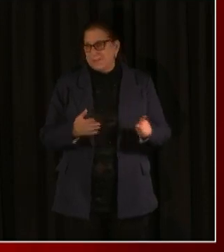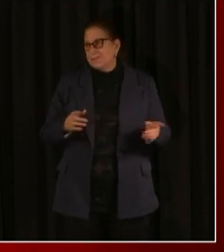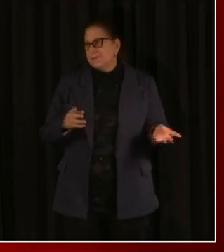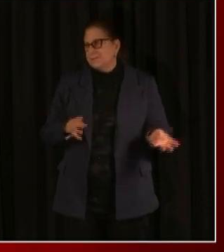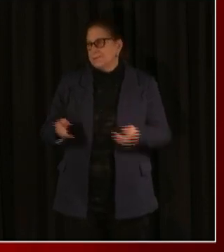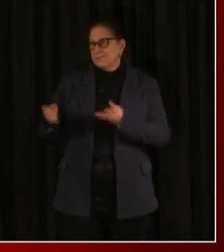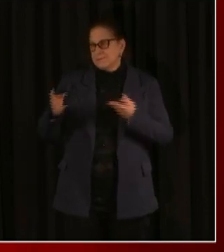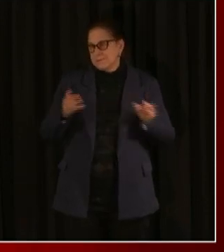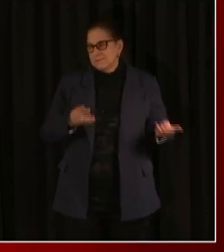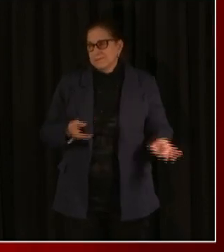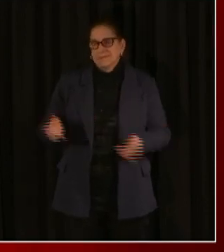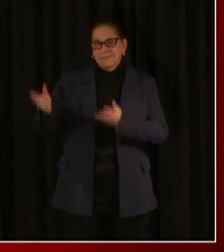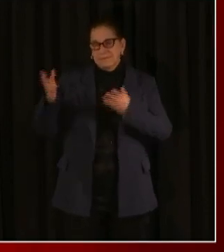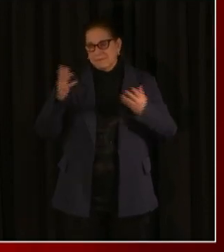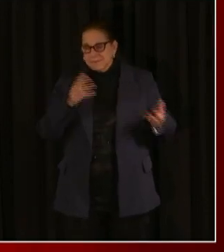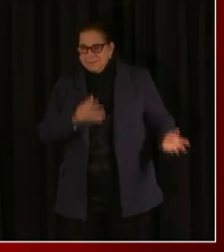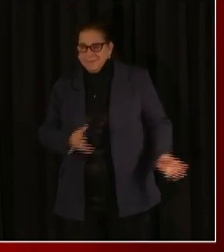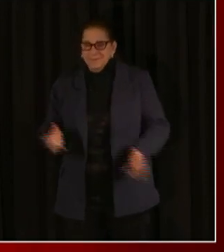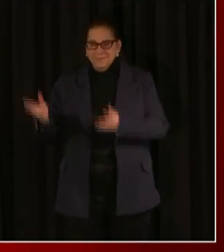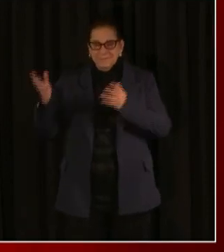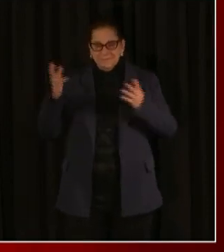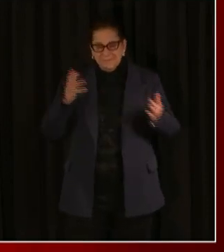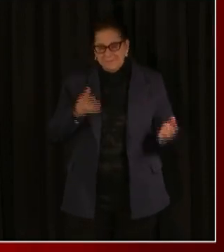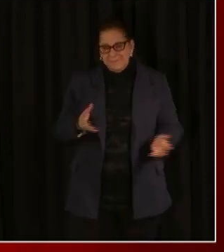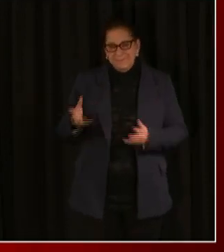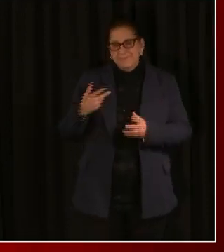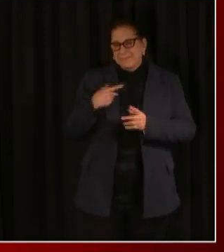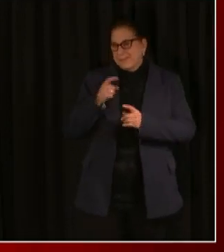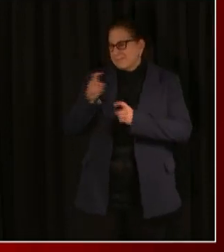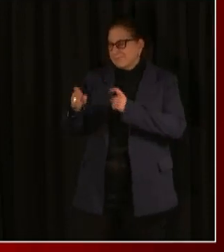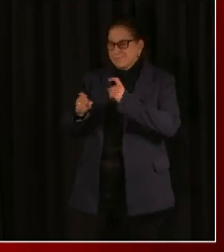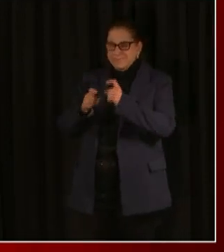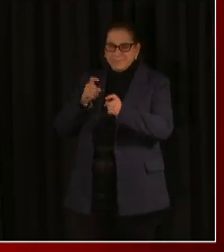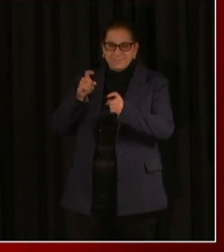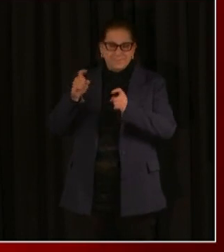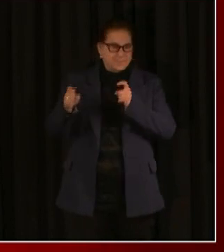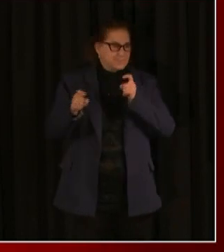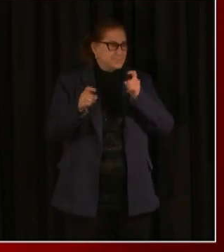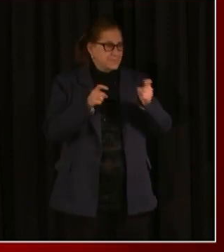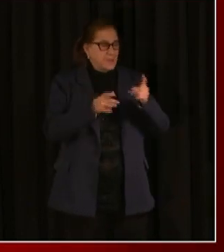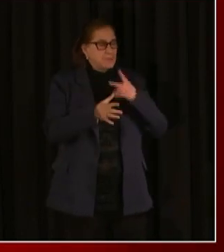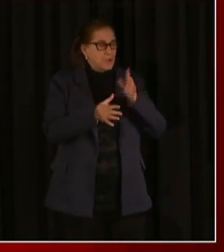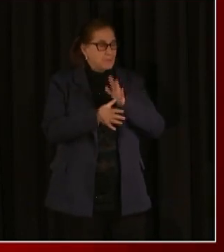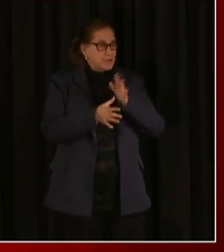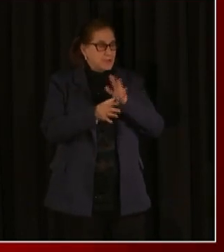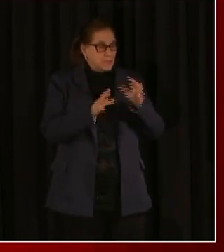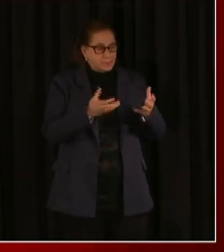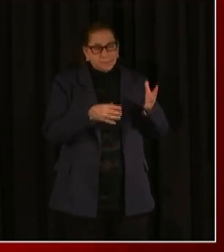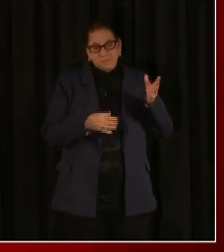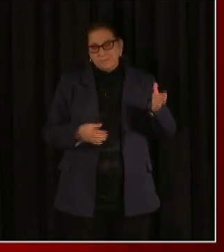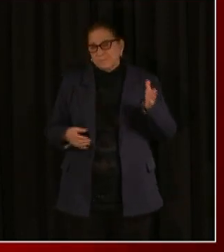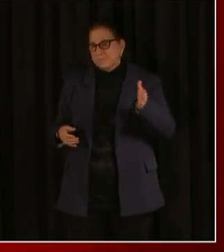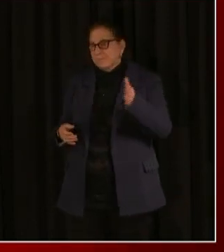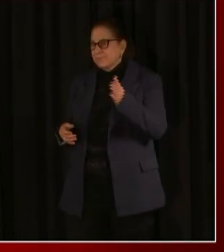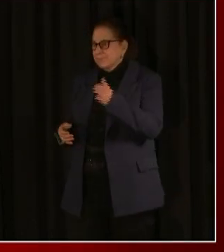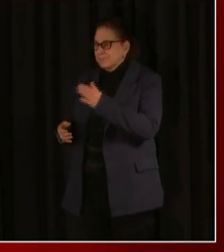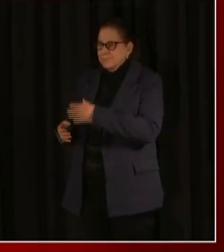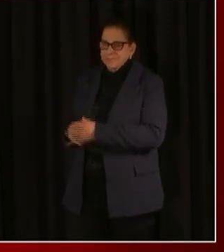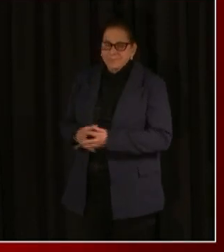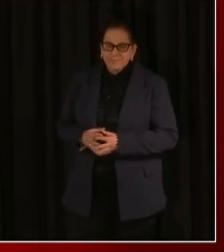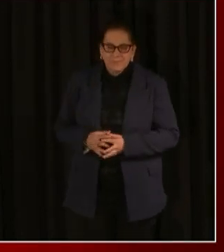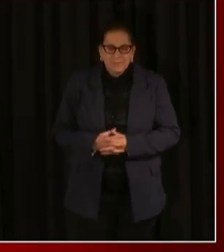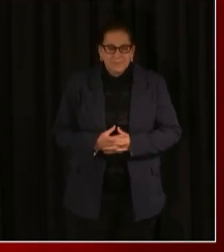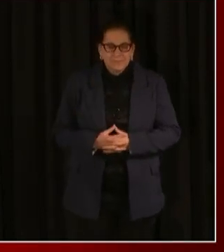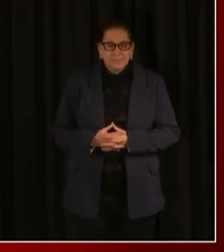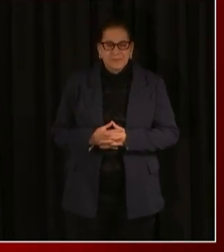is allocated to preserving societal functions. And so not only are we only receiving a